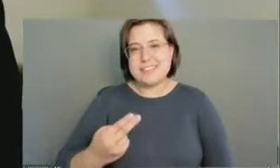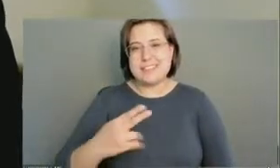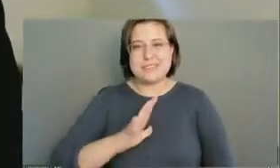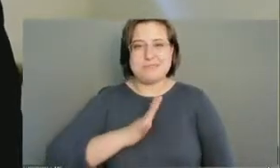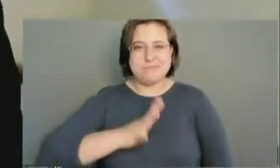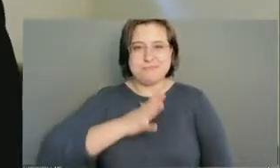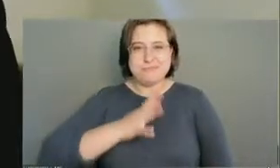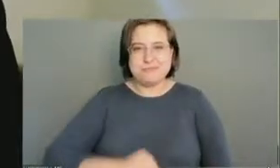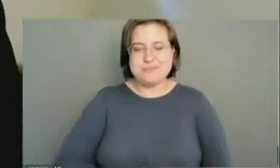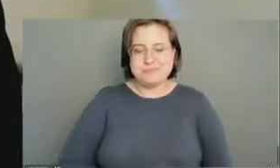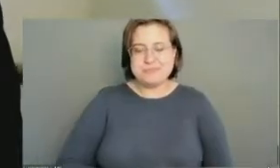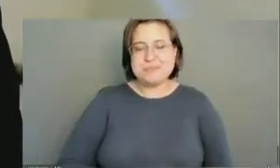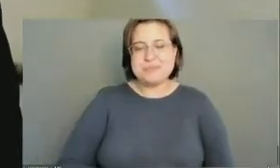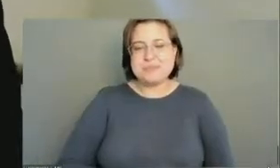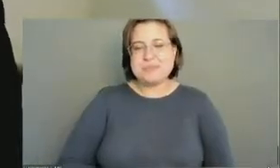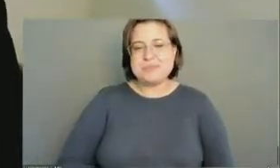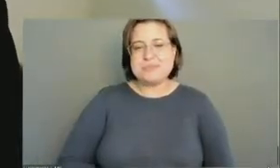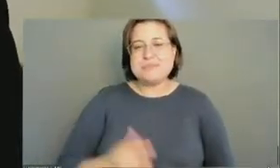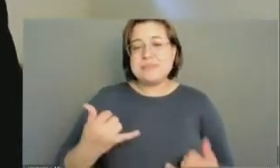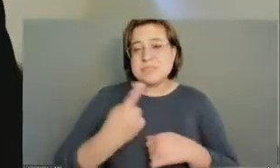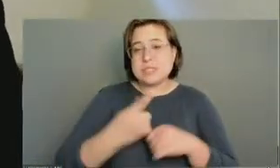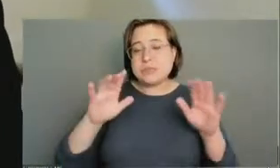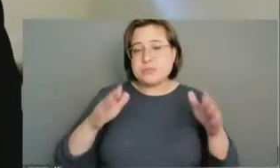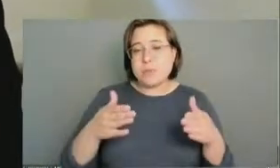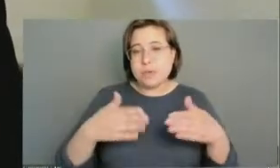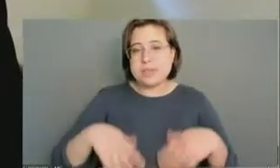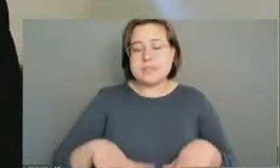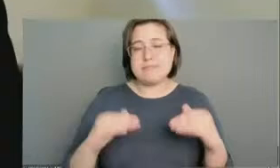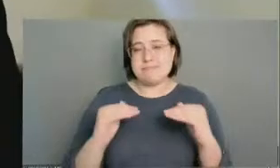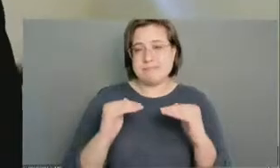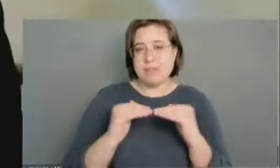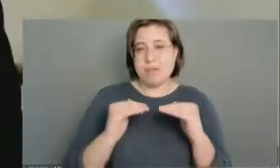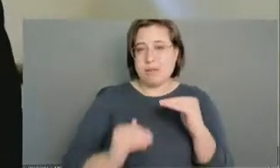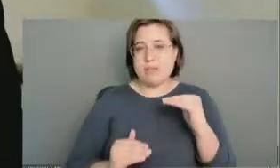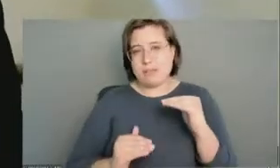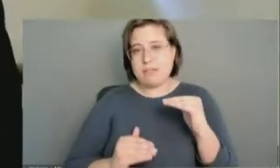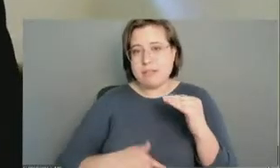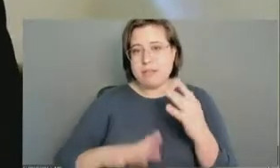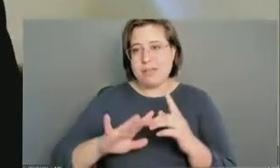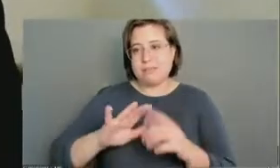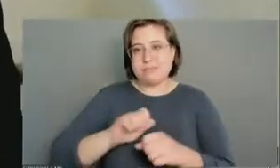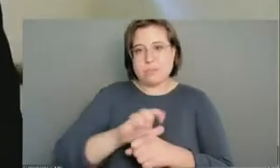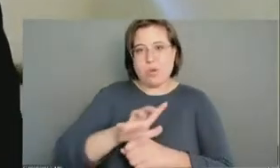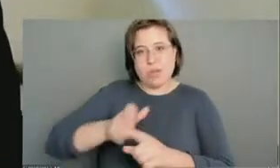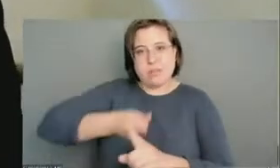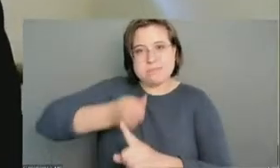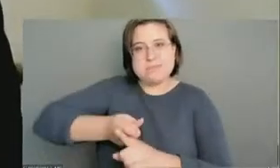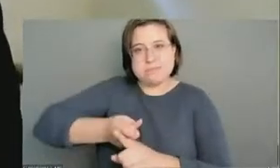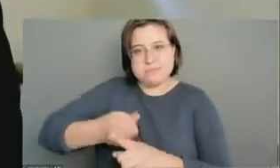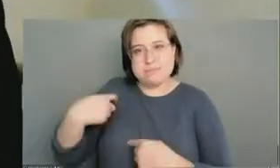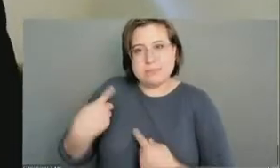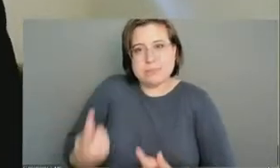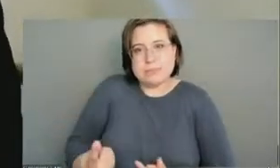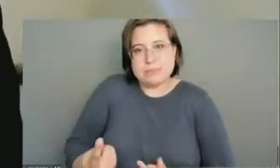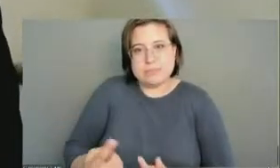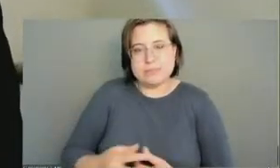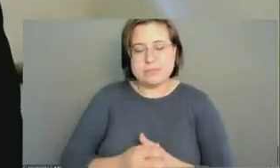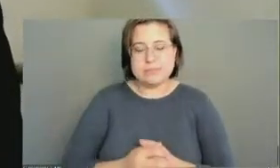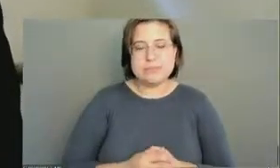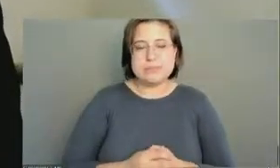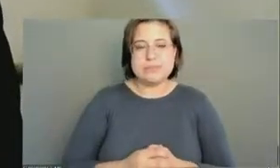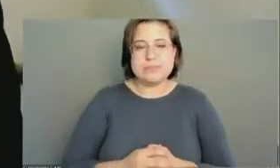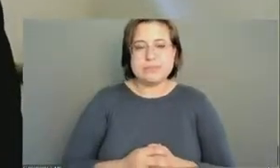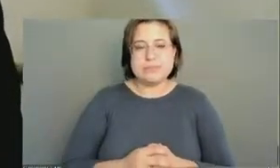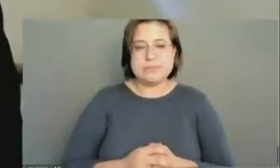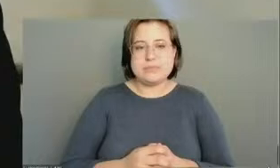meeting is on the inequities and the impact of long COVID, also known as post-acute sequelae of